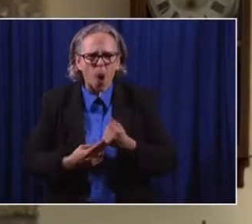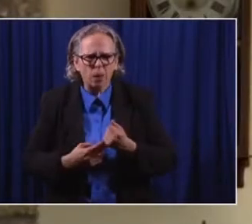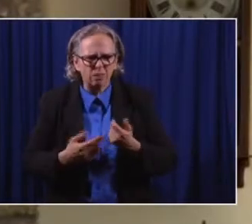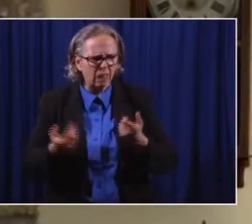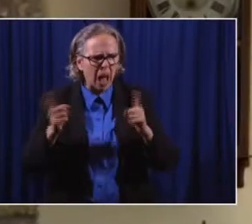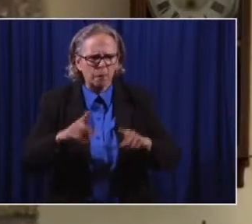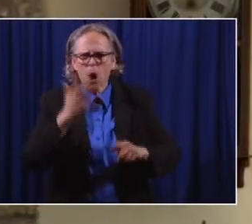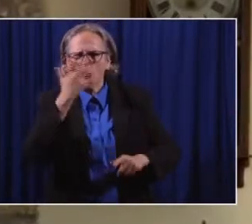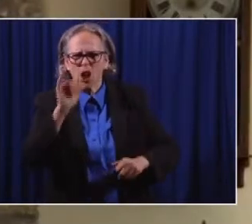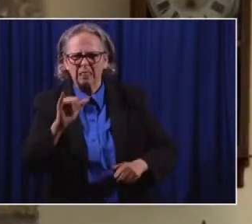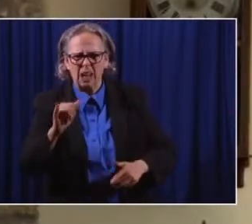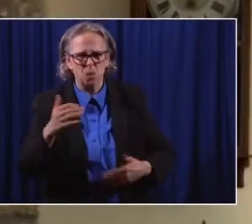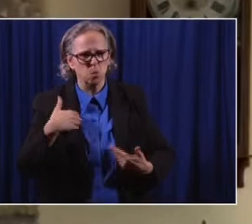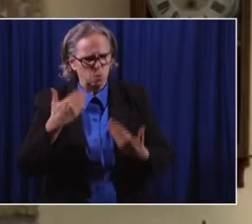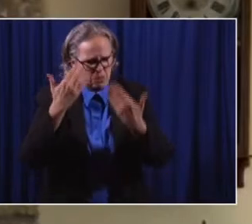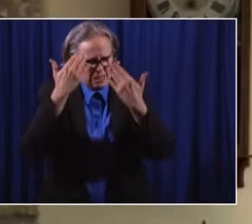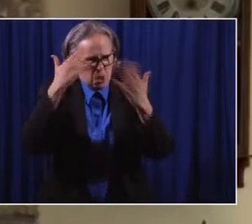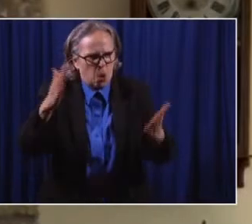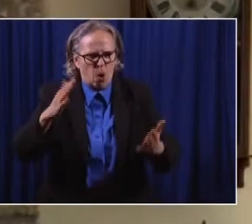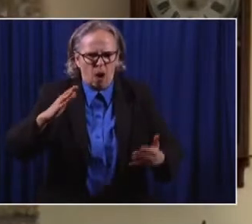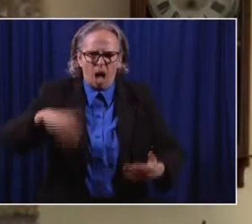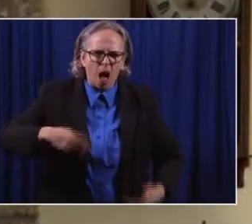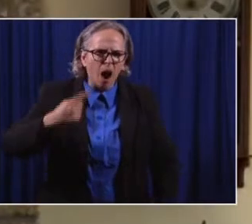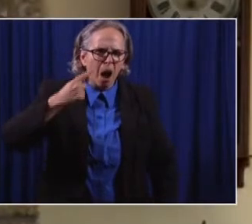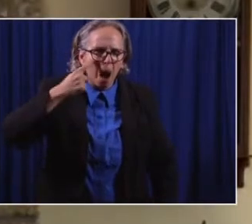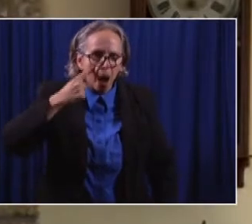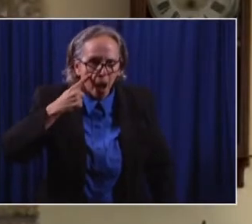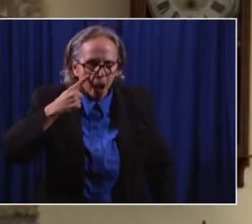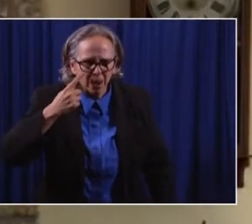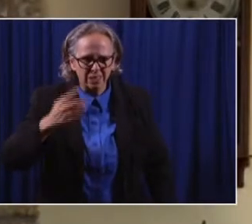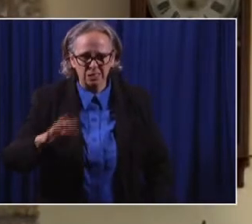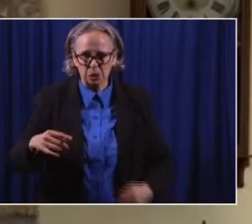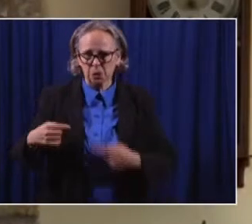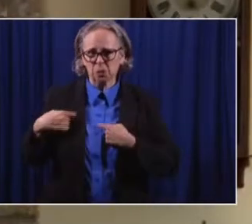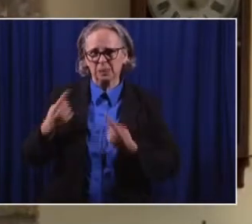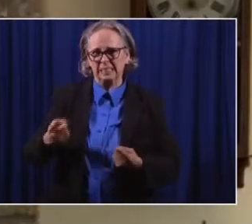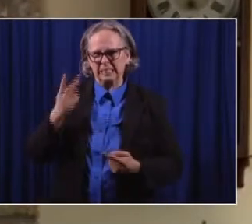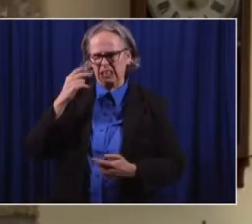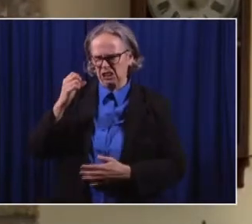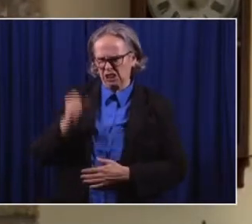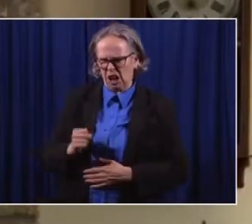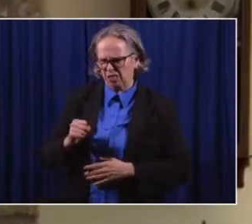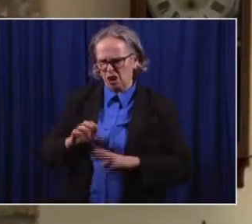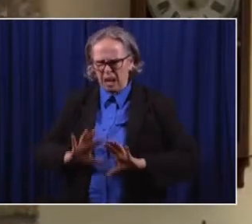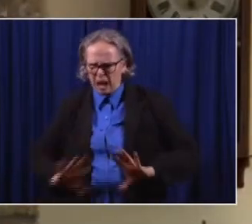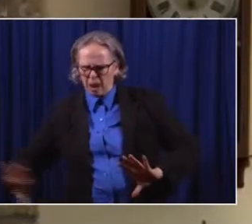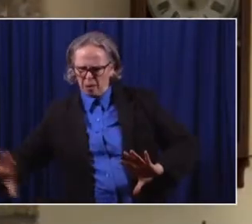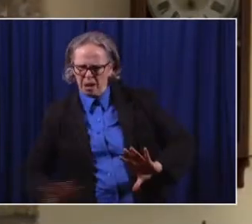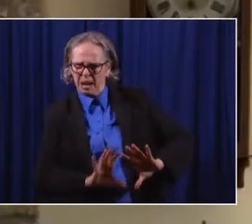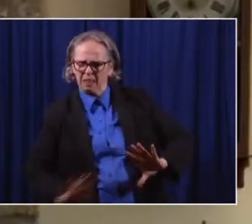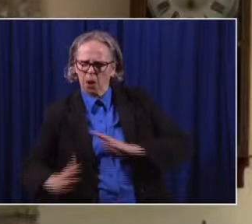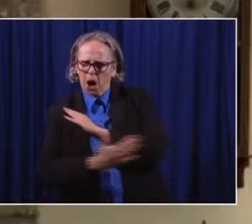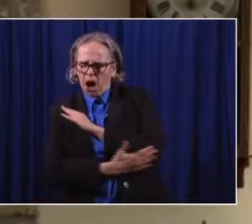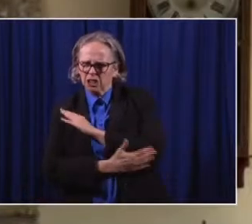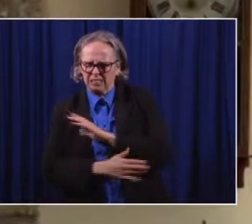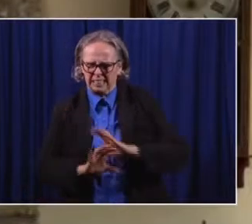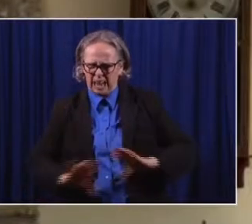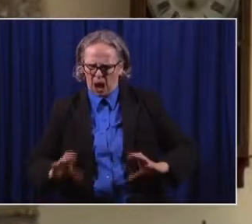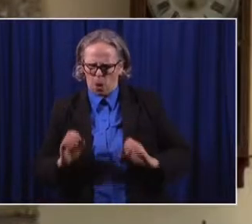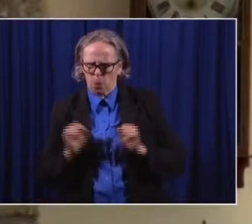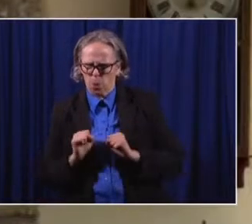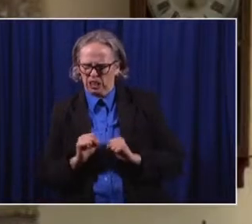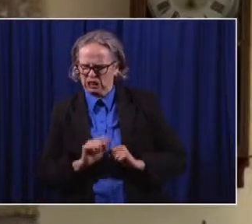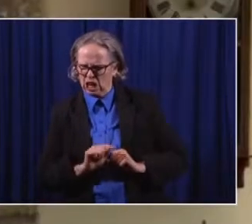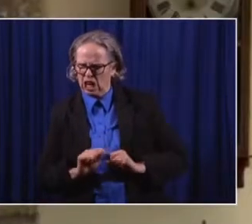winter, and they've done pretty well with the virus, and they attribute that to the wearing of the mask. So again, let's